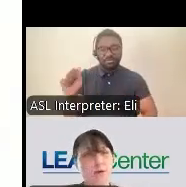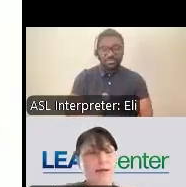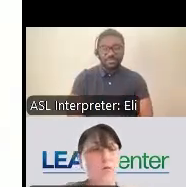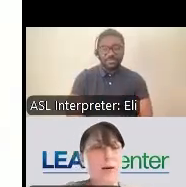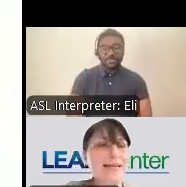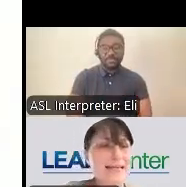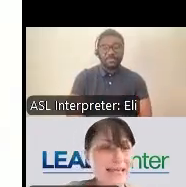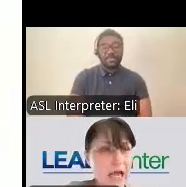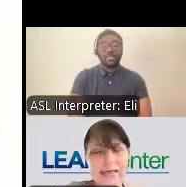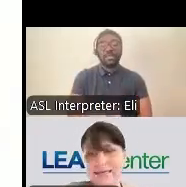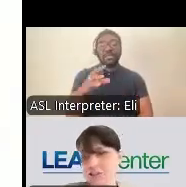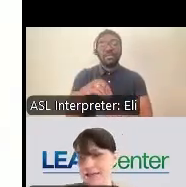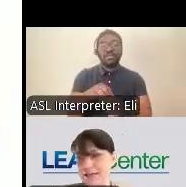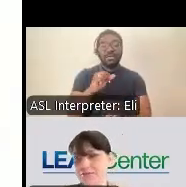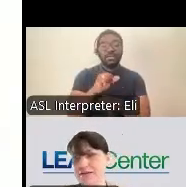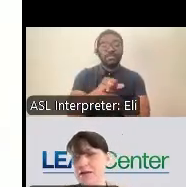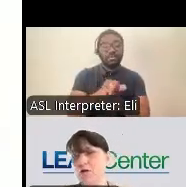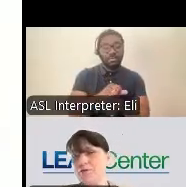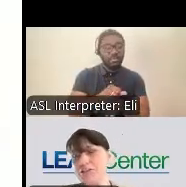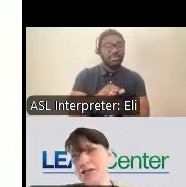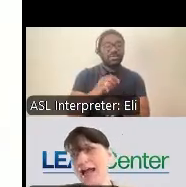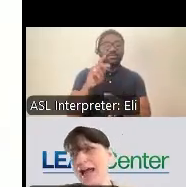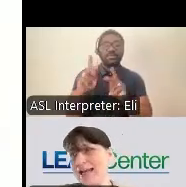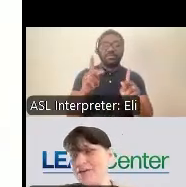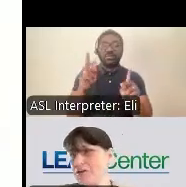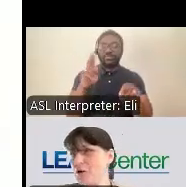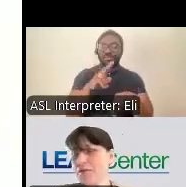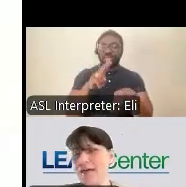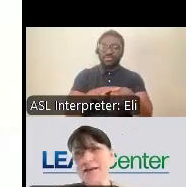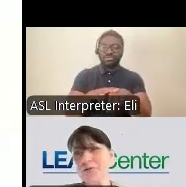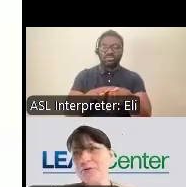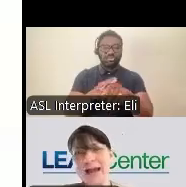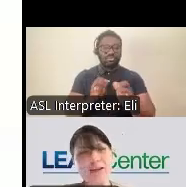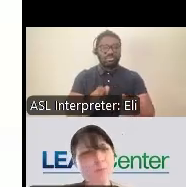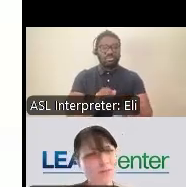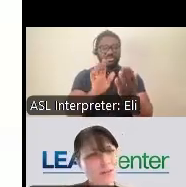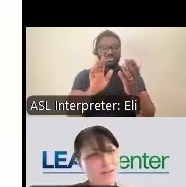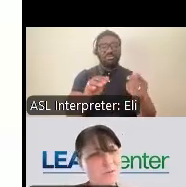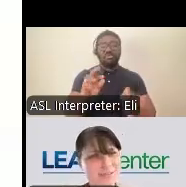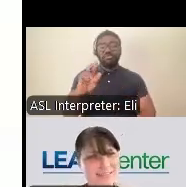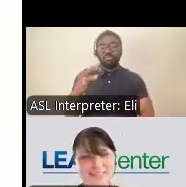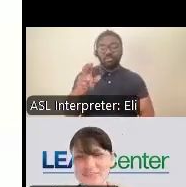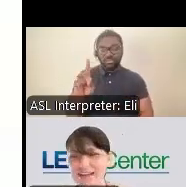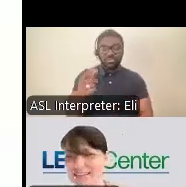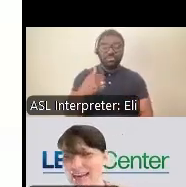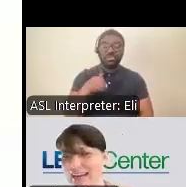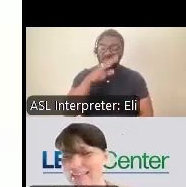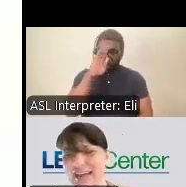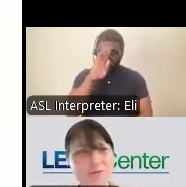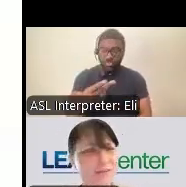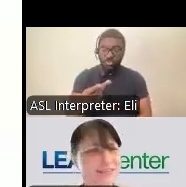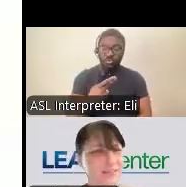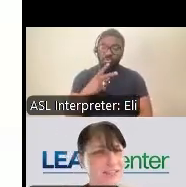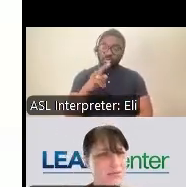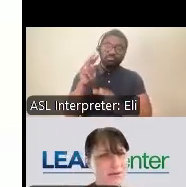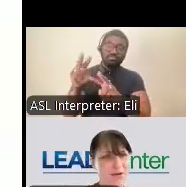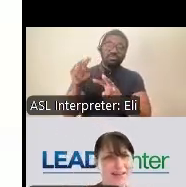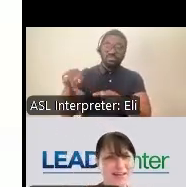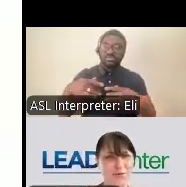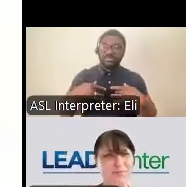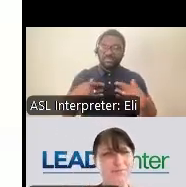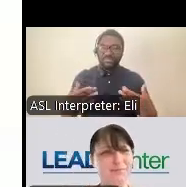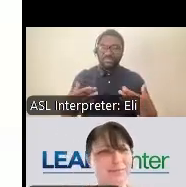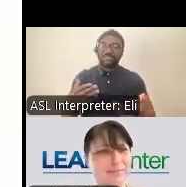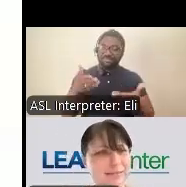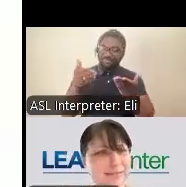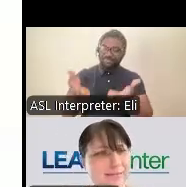of Employment, or NEON initiative. Richard, I know that you and I have both been looking forward to this event, and I will leave it to you now. Thank